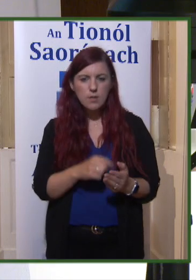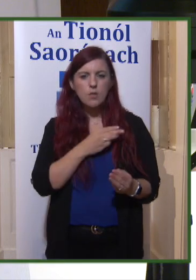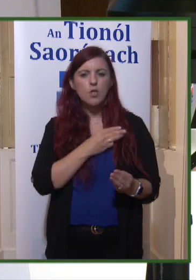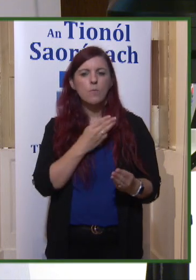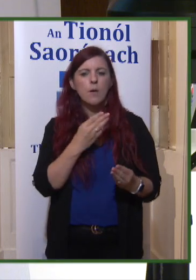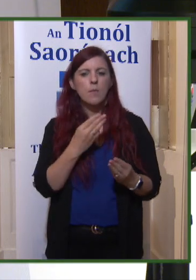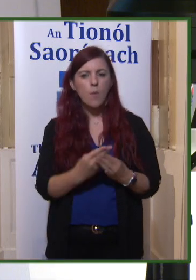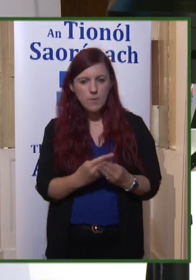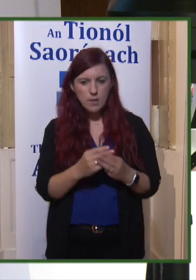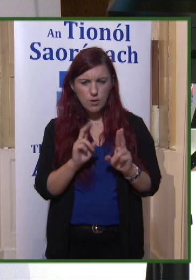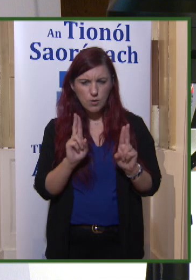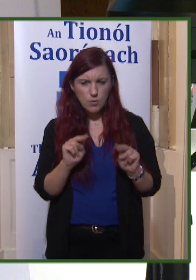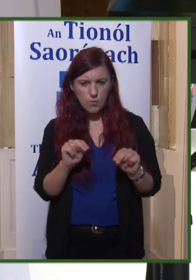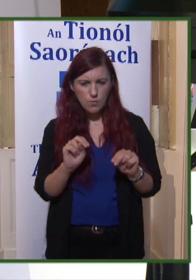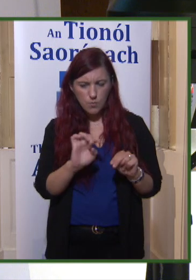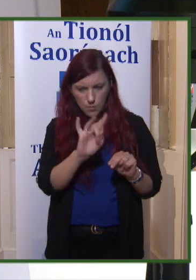Should